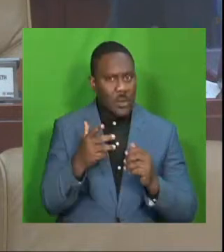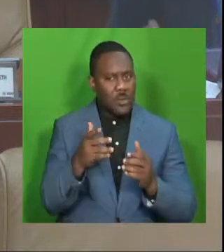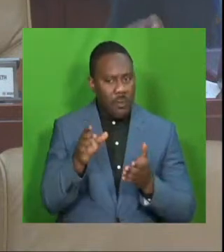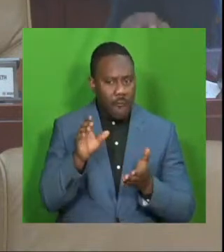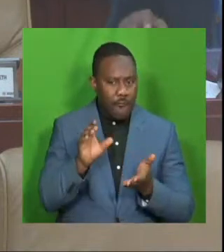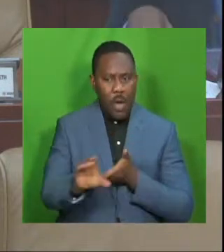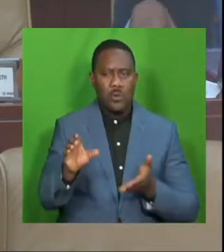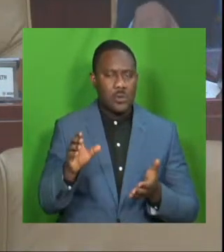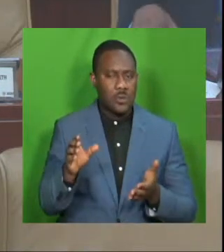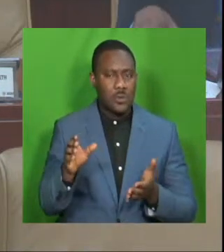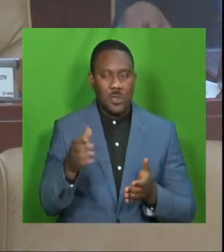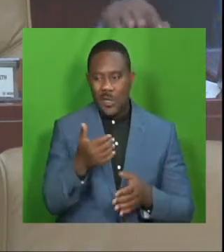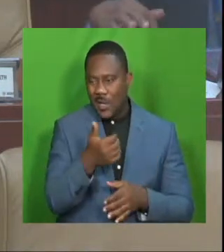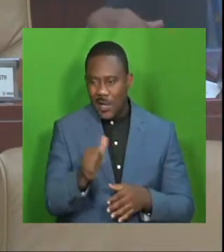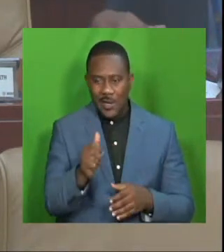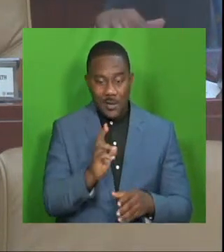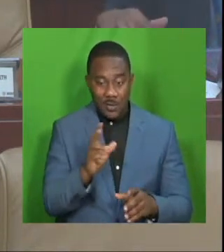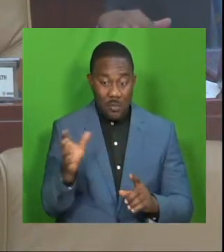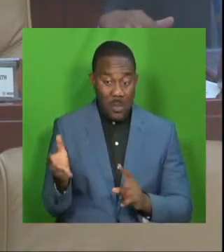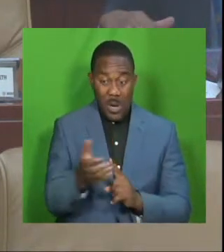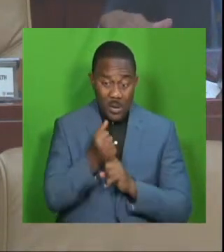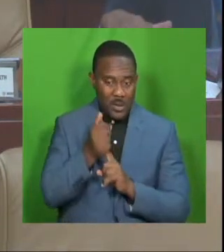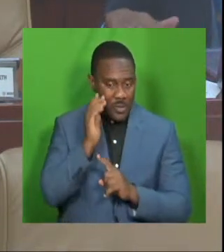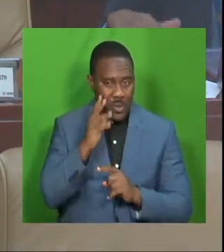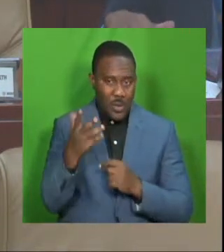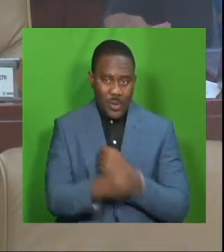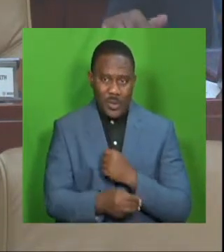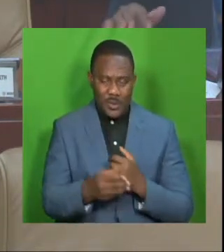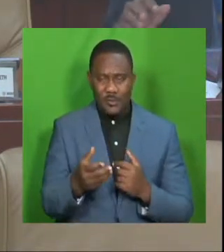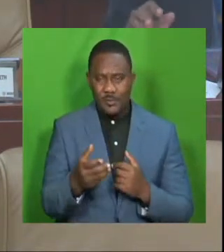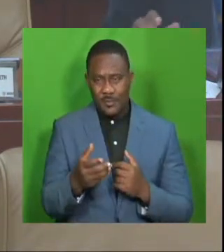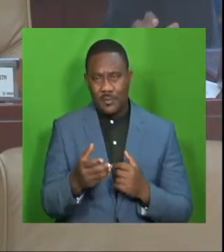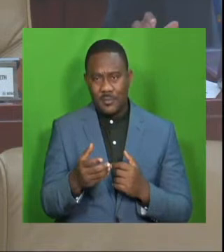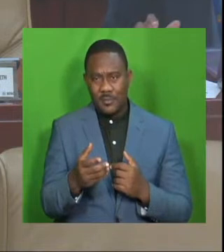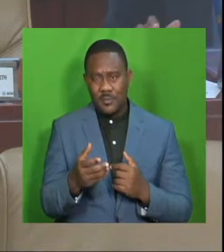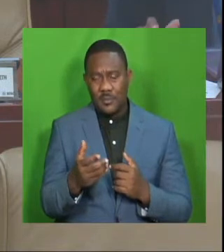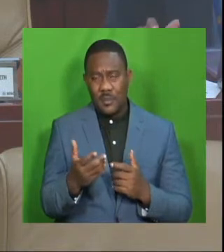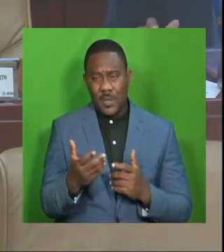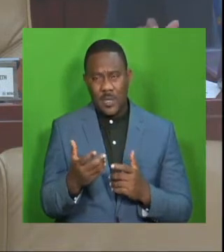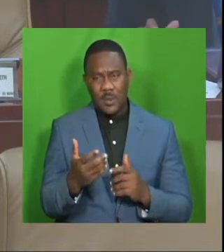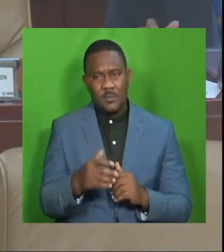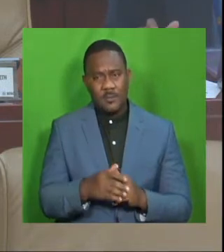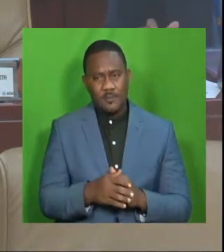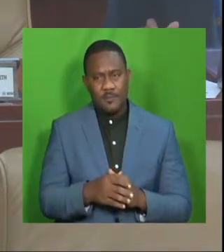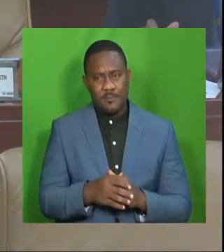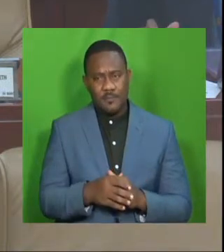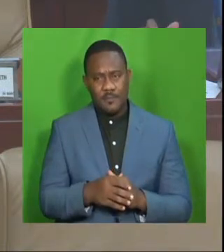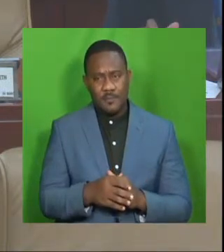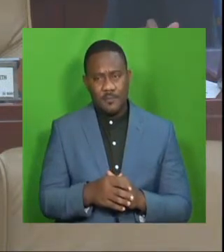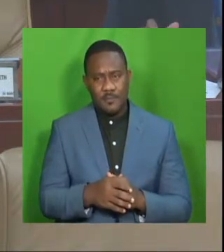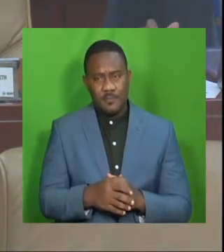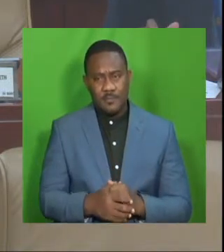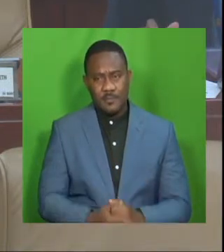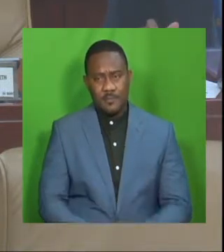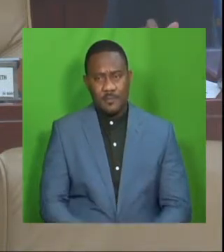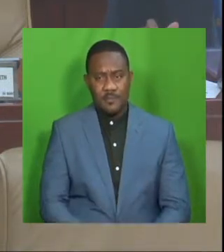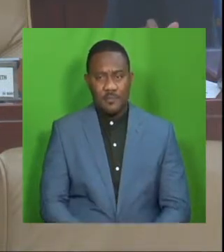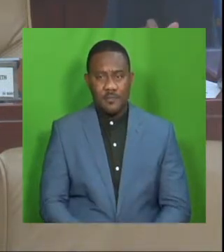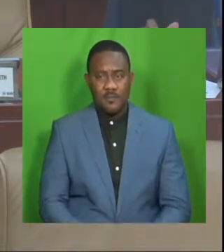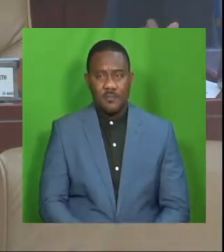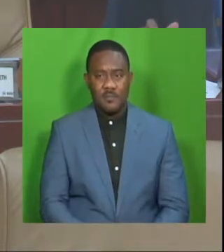we will, as a country, be reprimanded by the International Committee and the conventions we've signed on to.